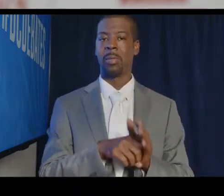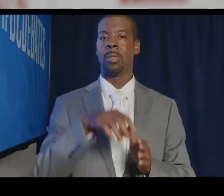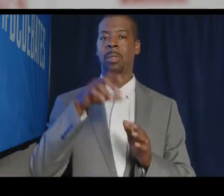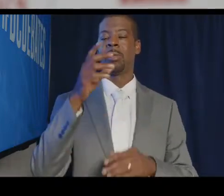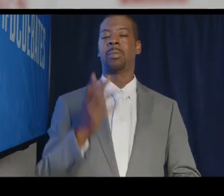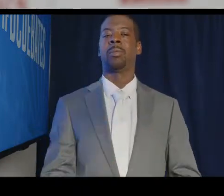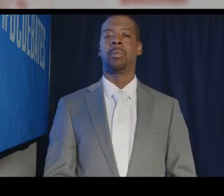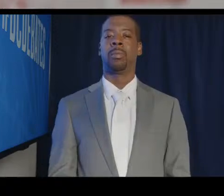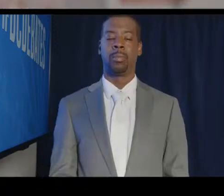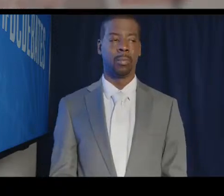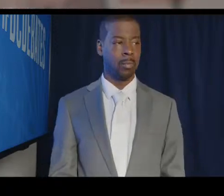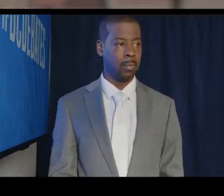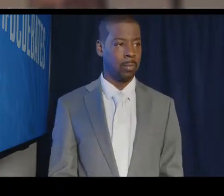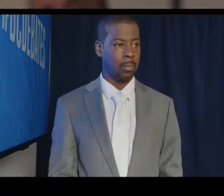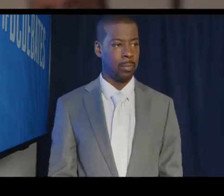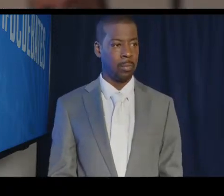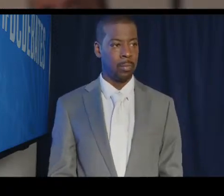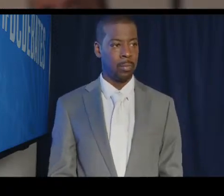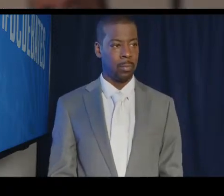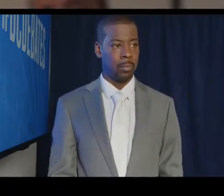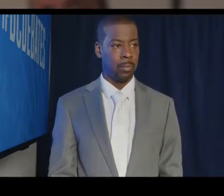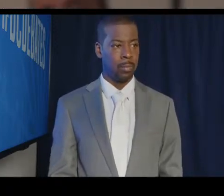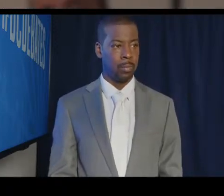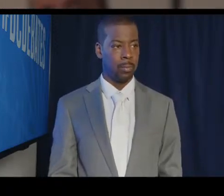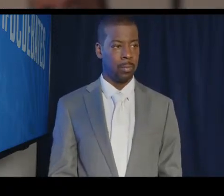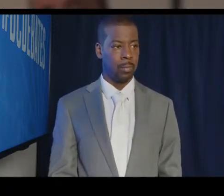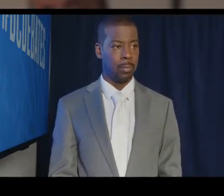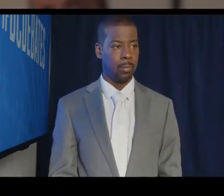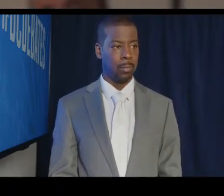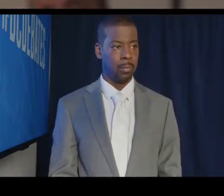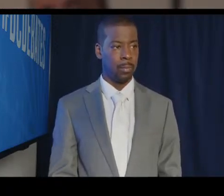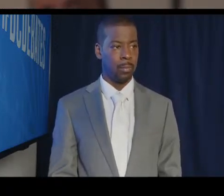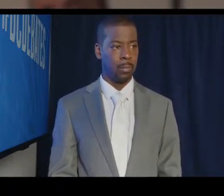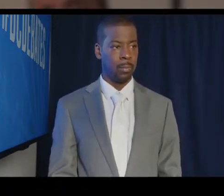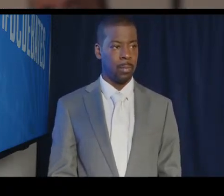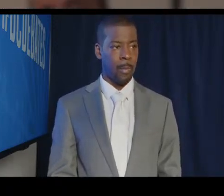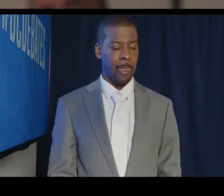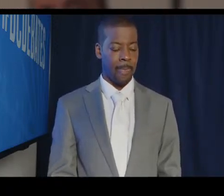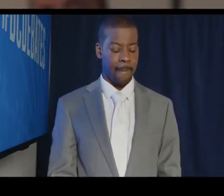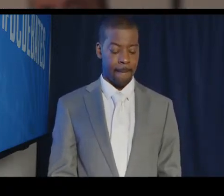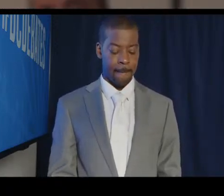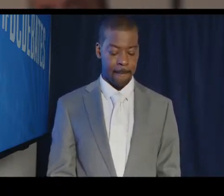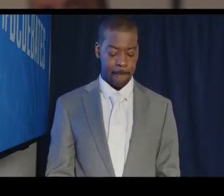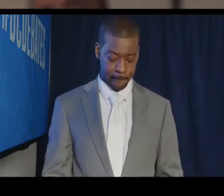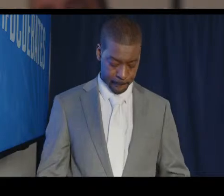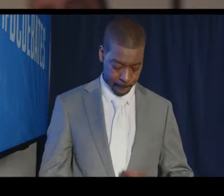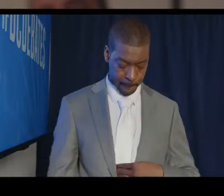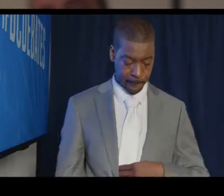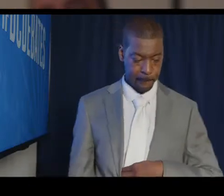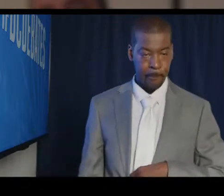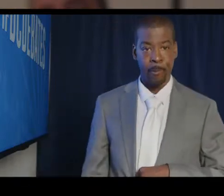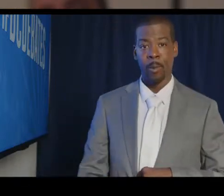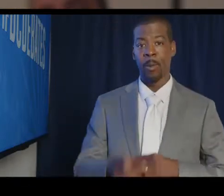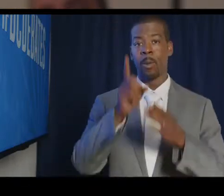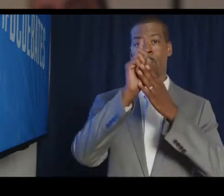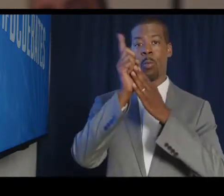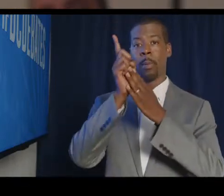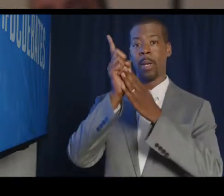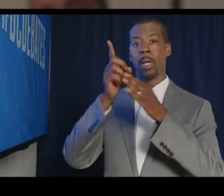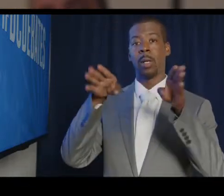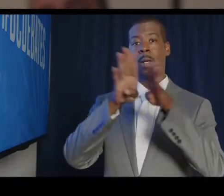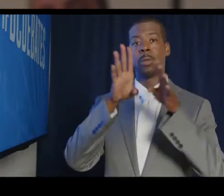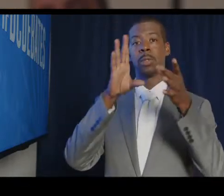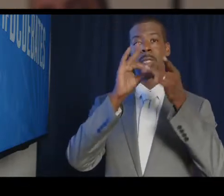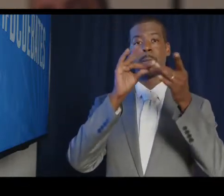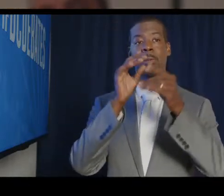that. Thank you. We're going to move to closing statements now. You'll have 1 minute. I'm going to do the reverse order where I started. So Councilmember White, we'll begin with